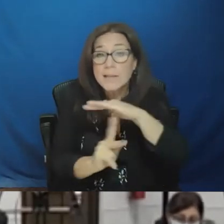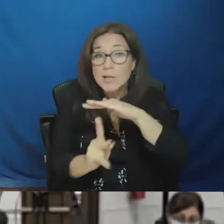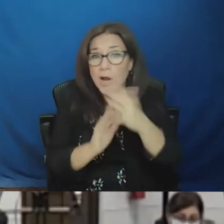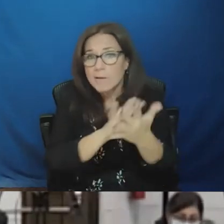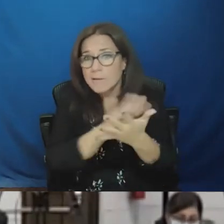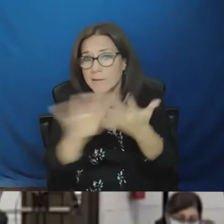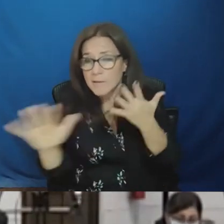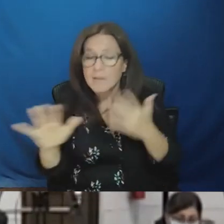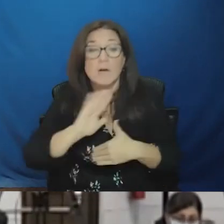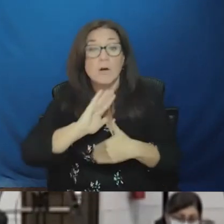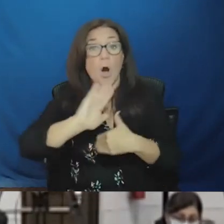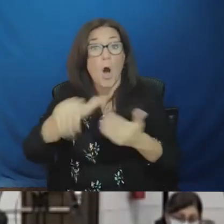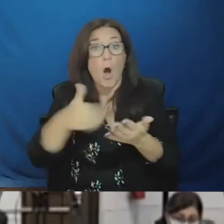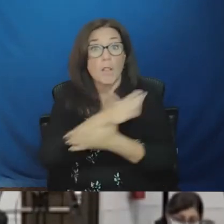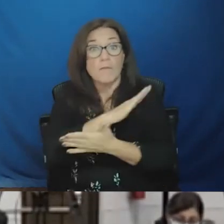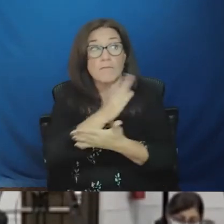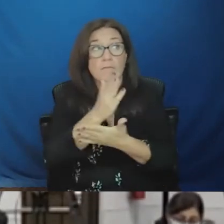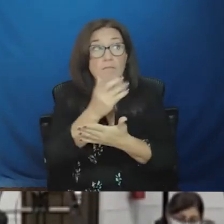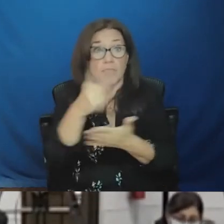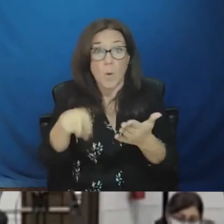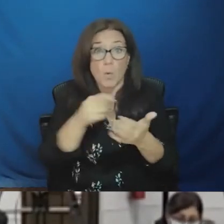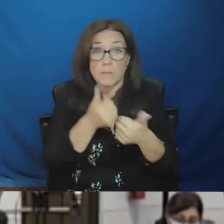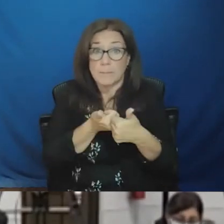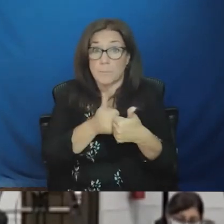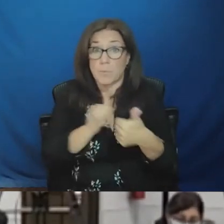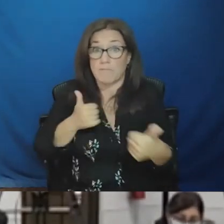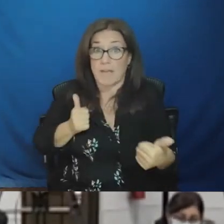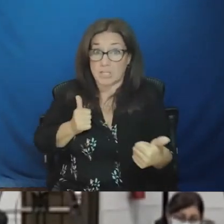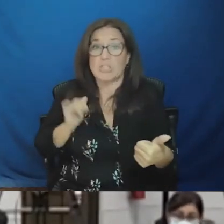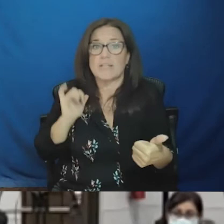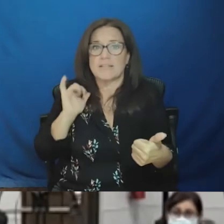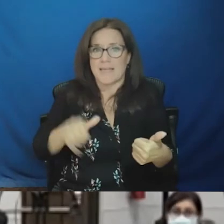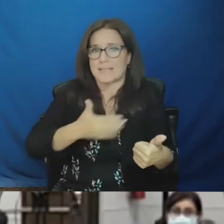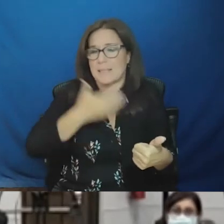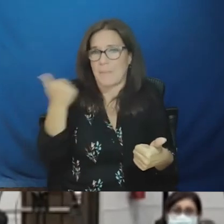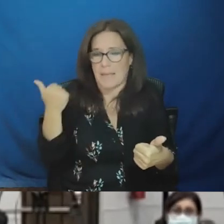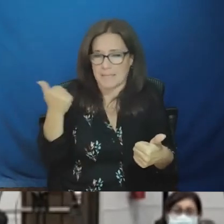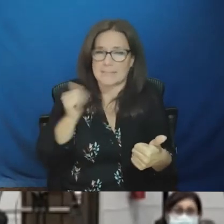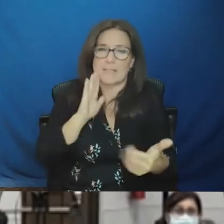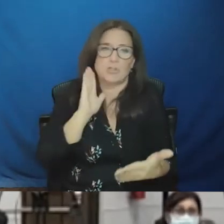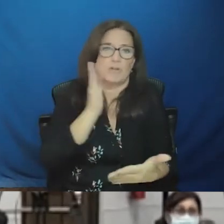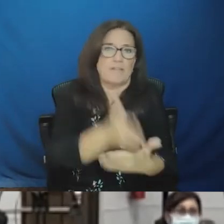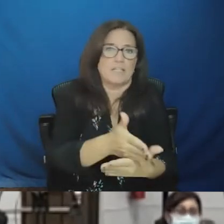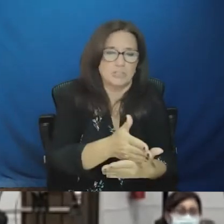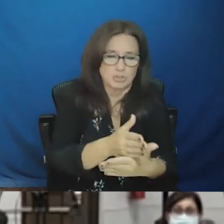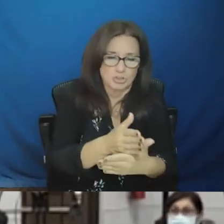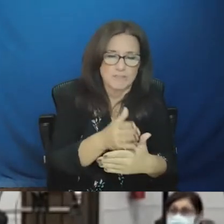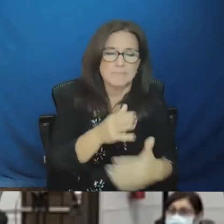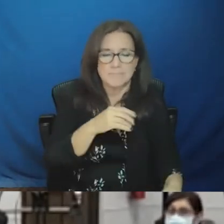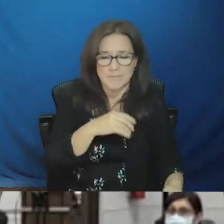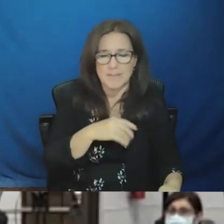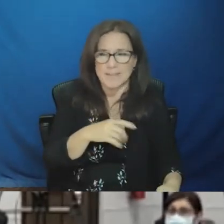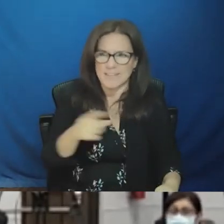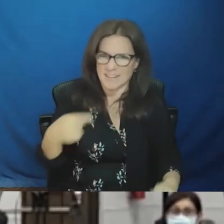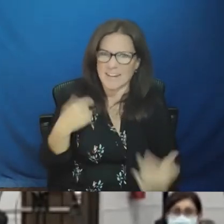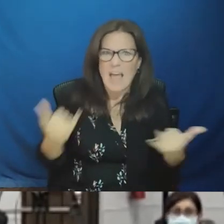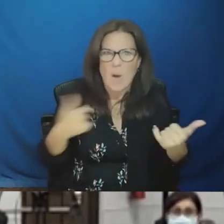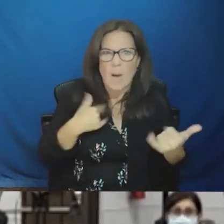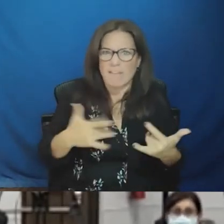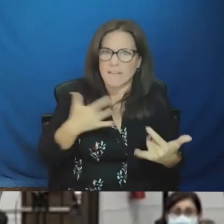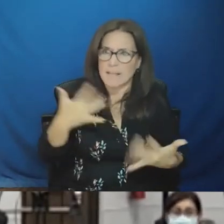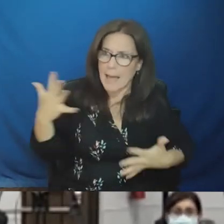best intervention. So you're gonna get me all fired up, but no, I agree with you.